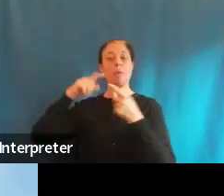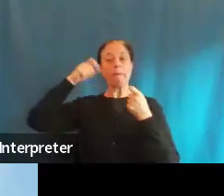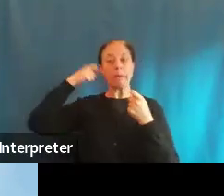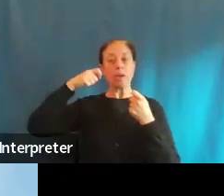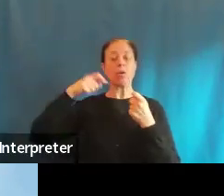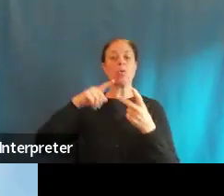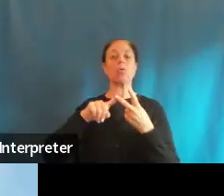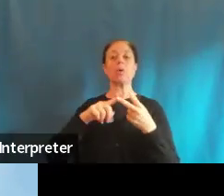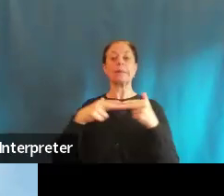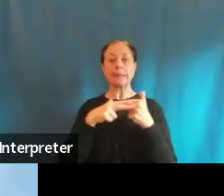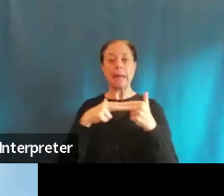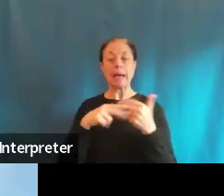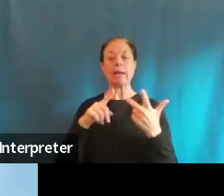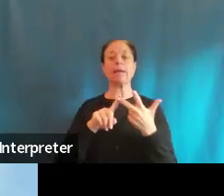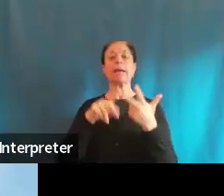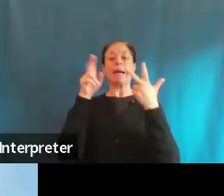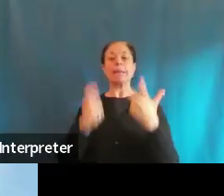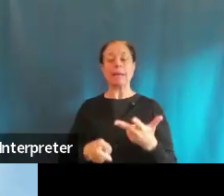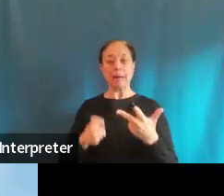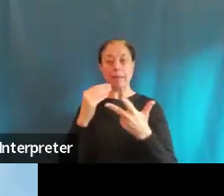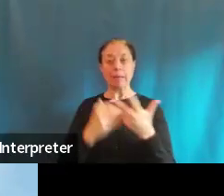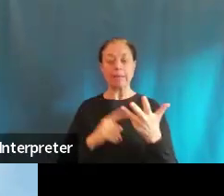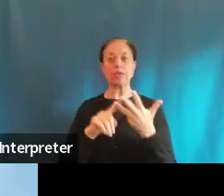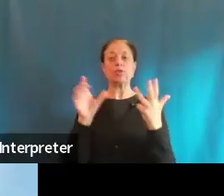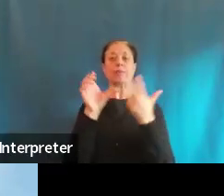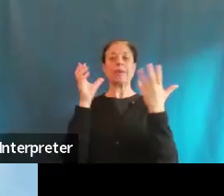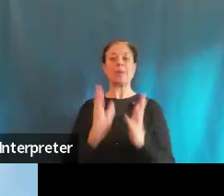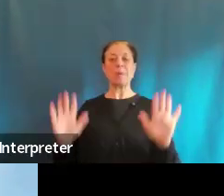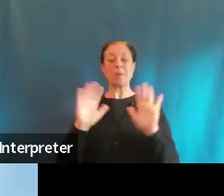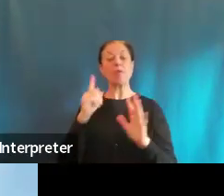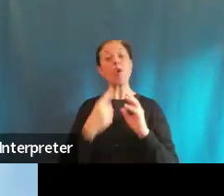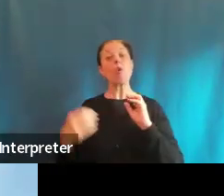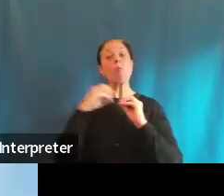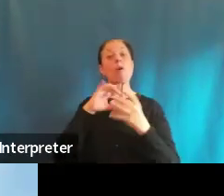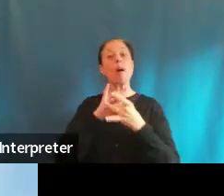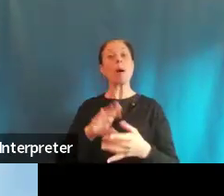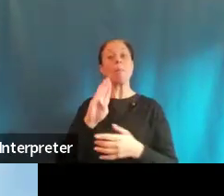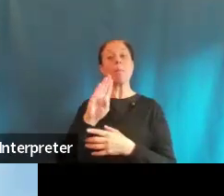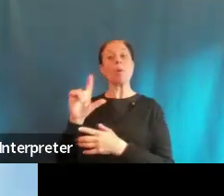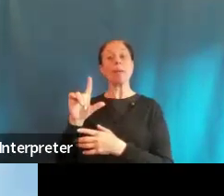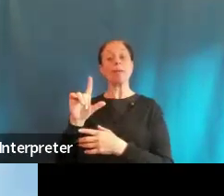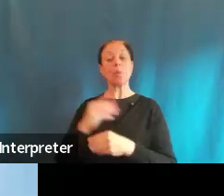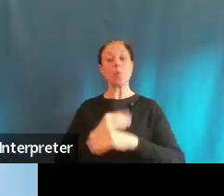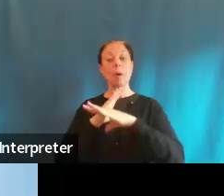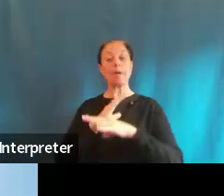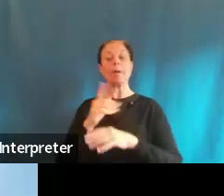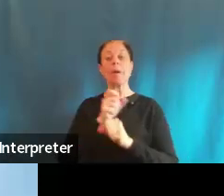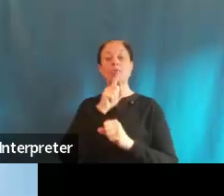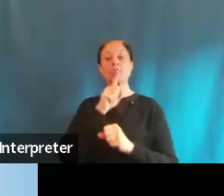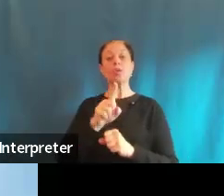slide presentation, title list, and certificate of completion. For more about Booklist webinars, be sure to